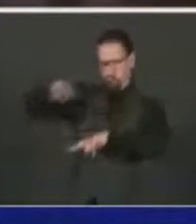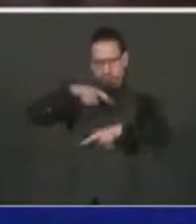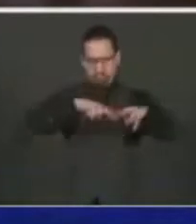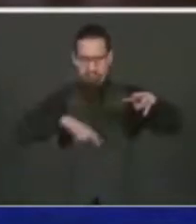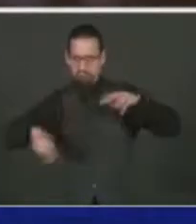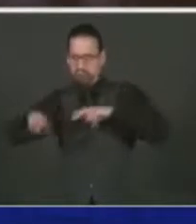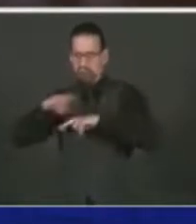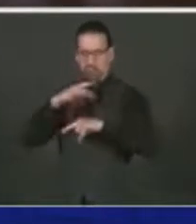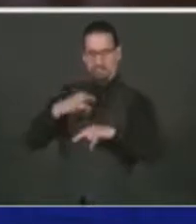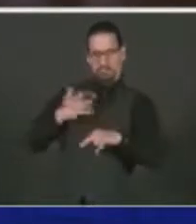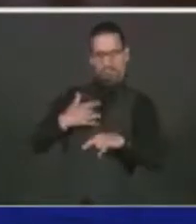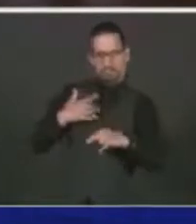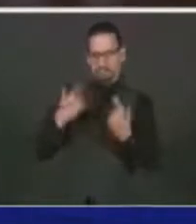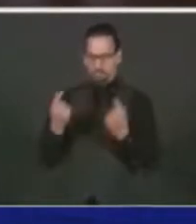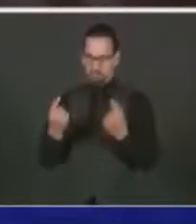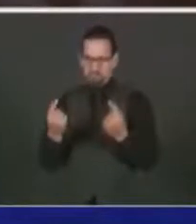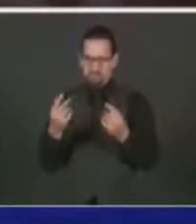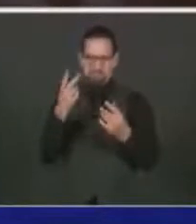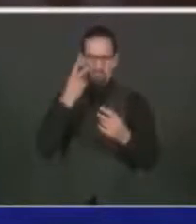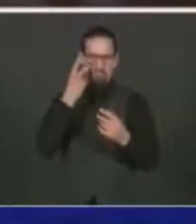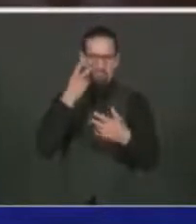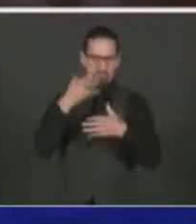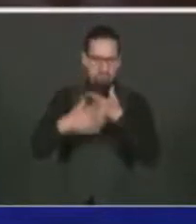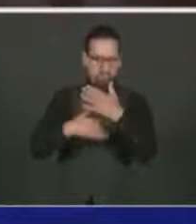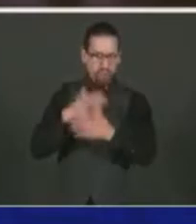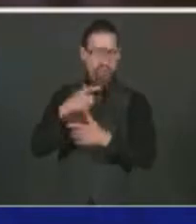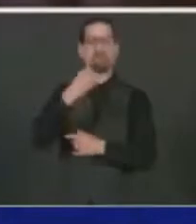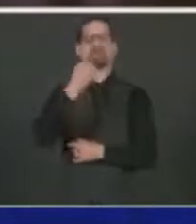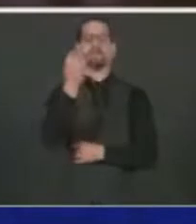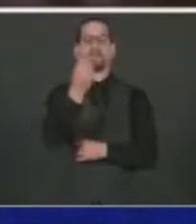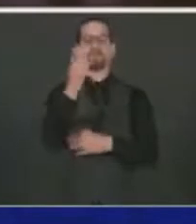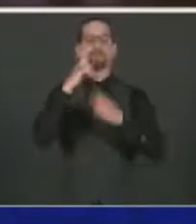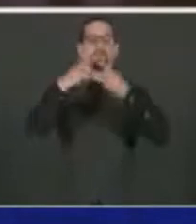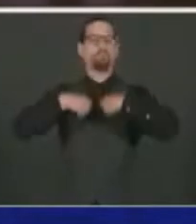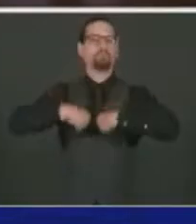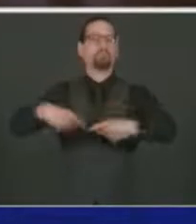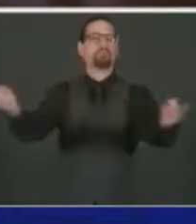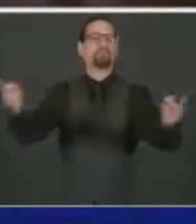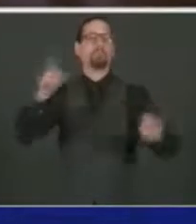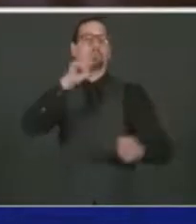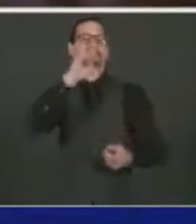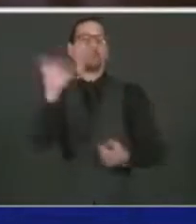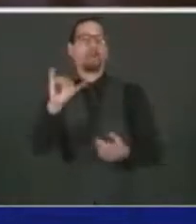like. I will preview now that the thing we are most